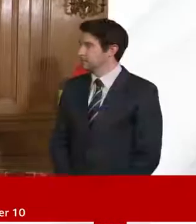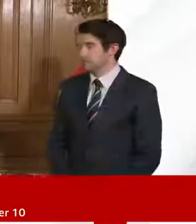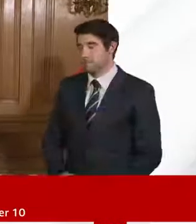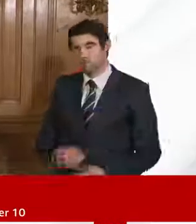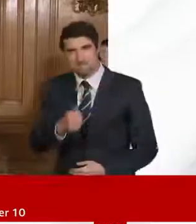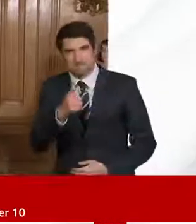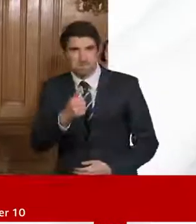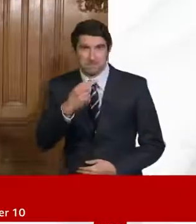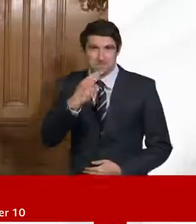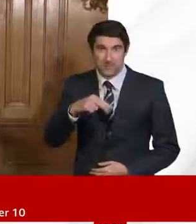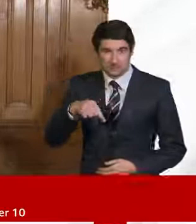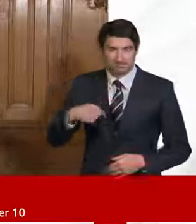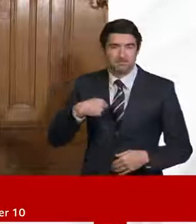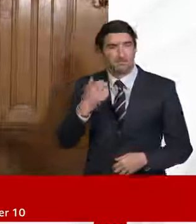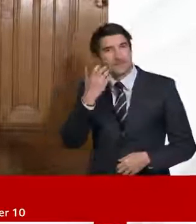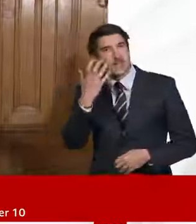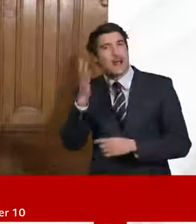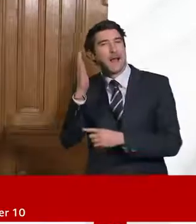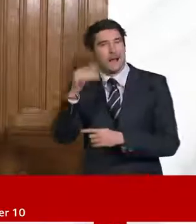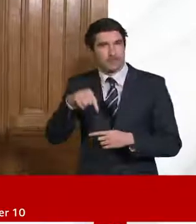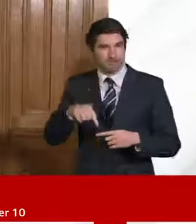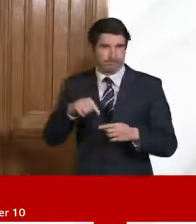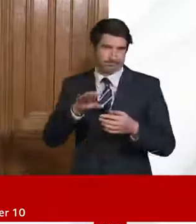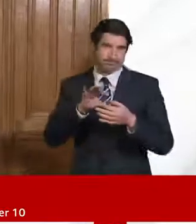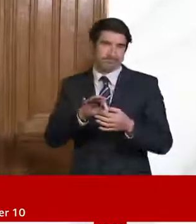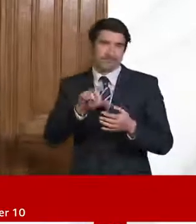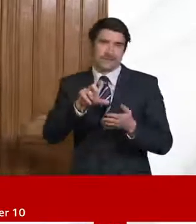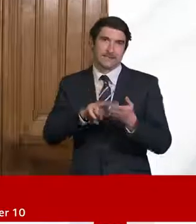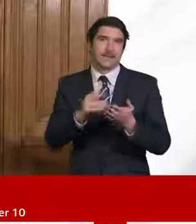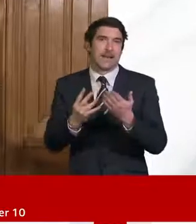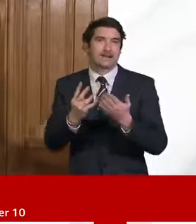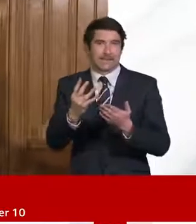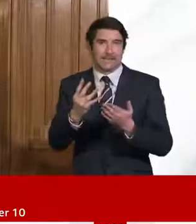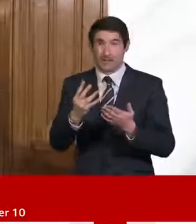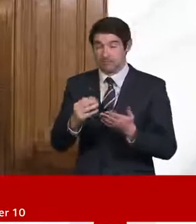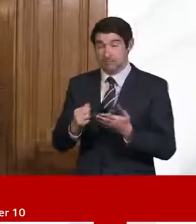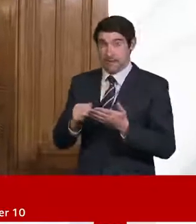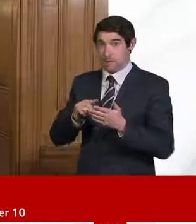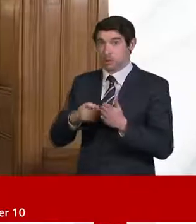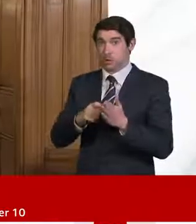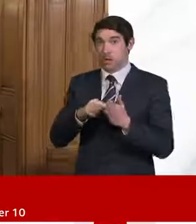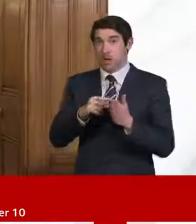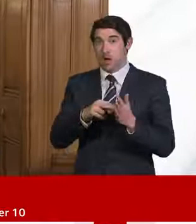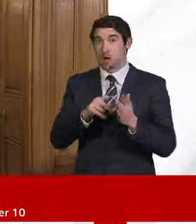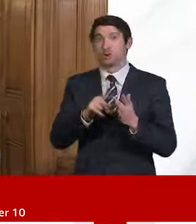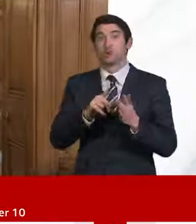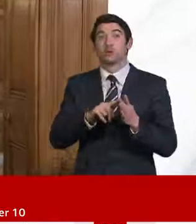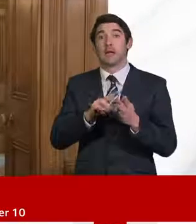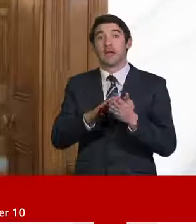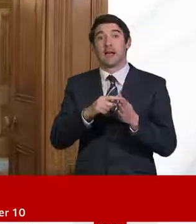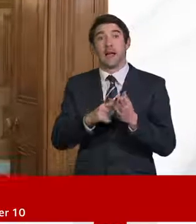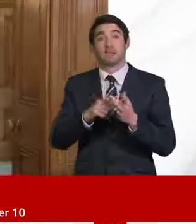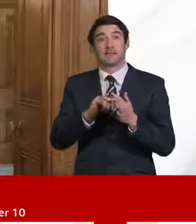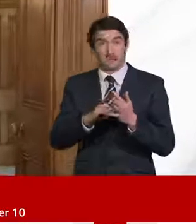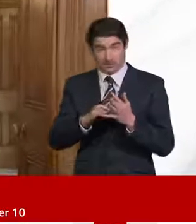fight against Covid-19. I'm joined today by Dr. Jenny Harris, the Deputy Chief Medical Officer, and Professor Stephen